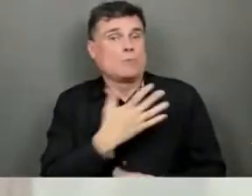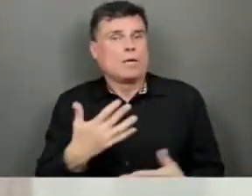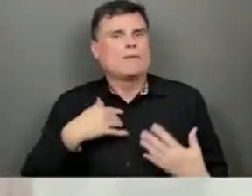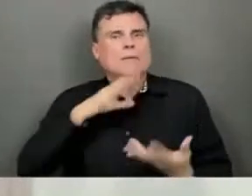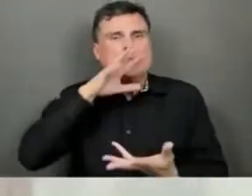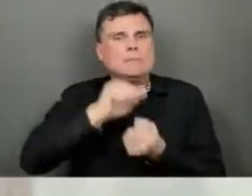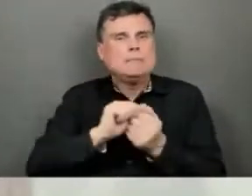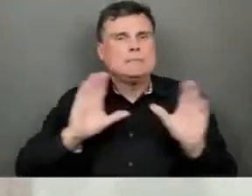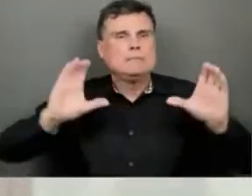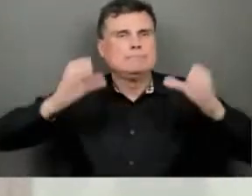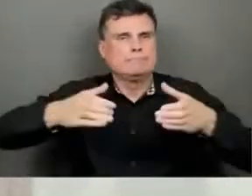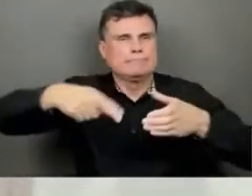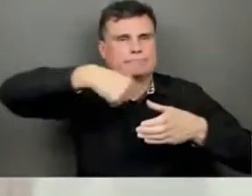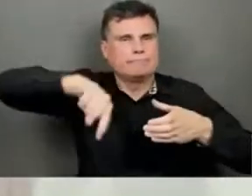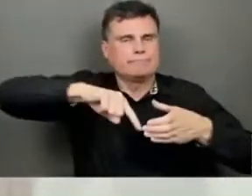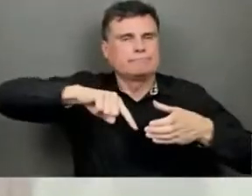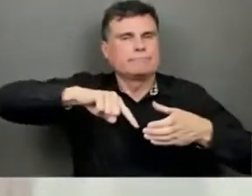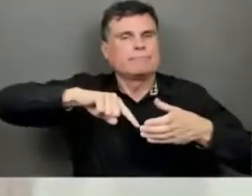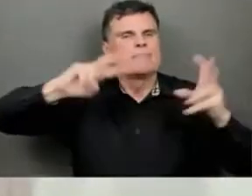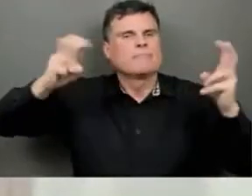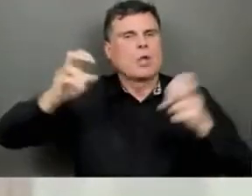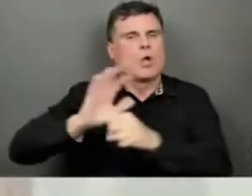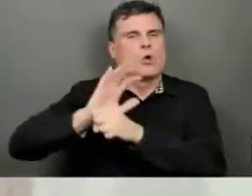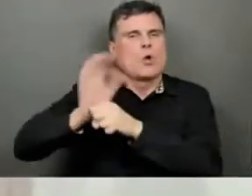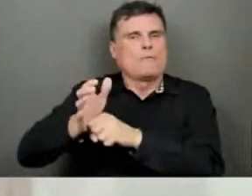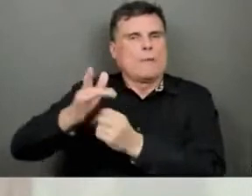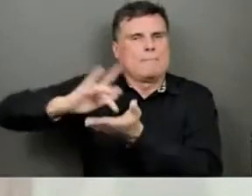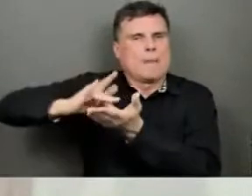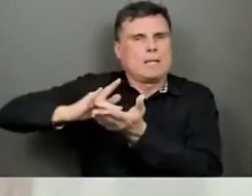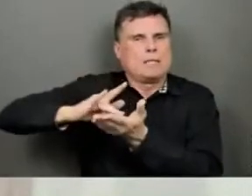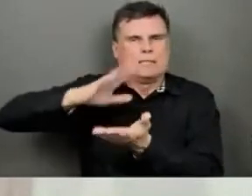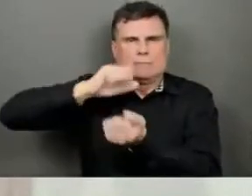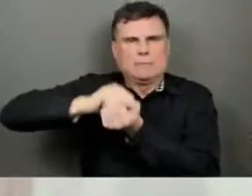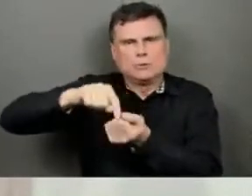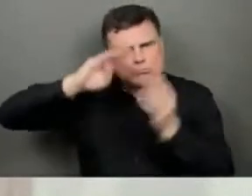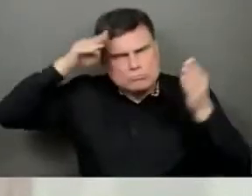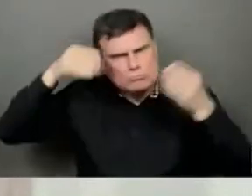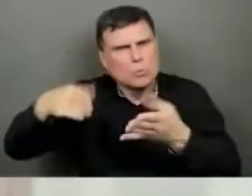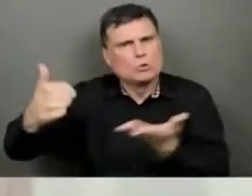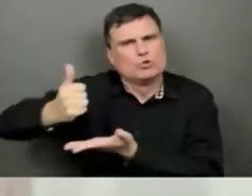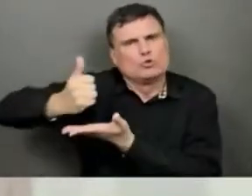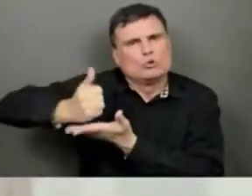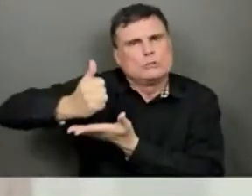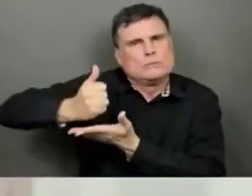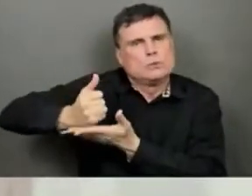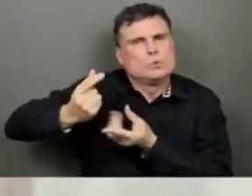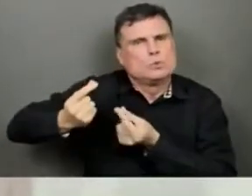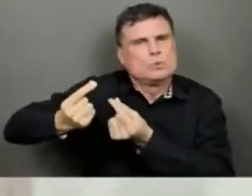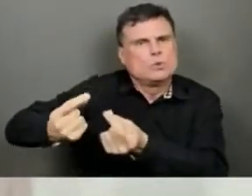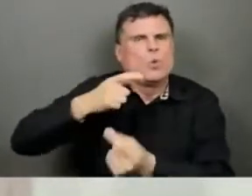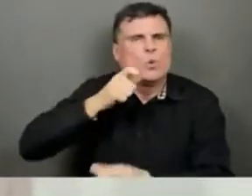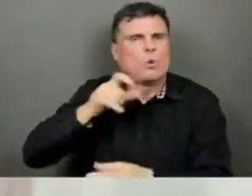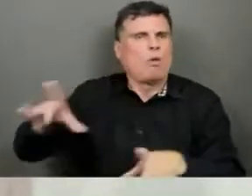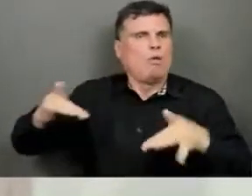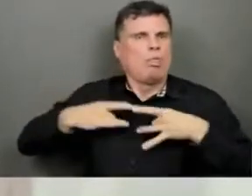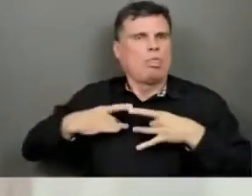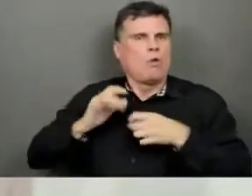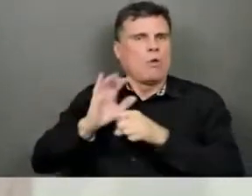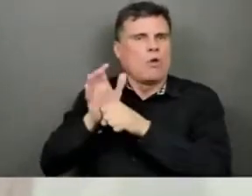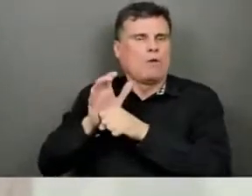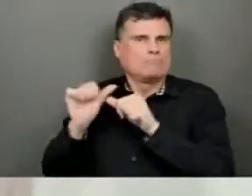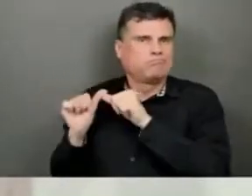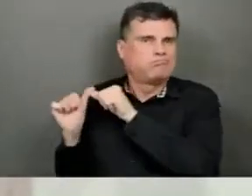have asked them to go back and relook as more evidence on the benefits of Paxlovid have been shown. And as we've gotten